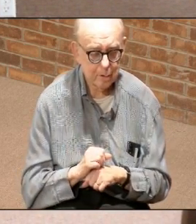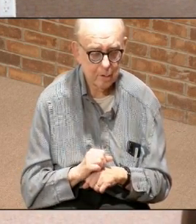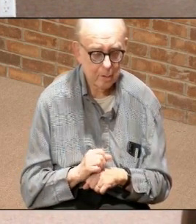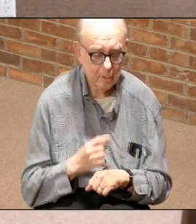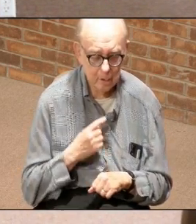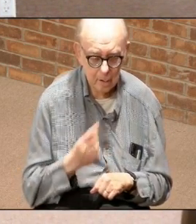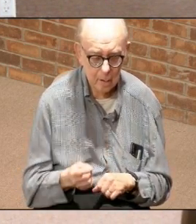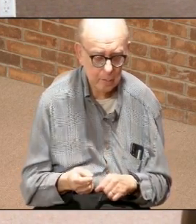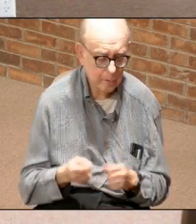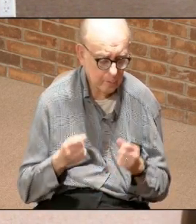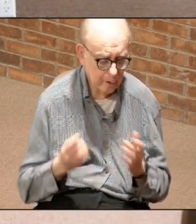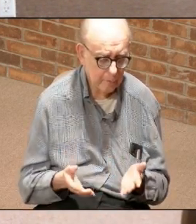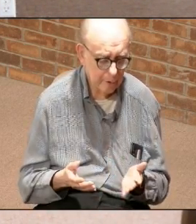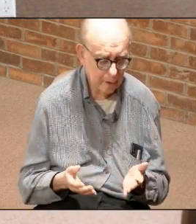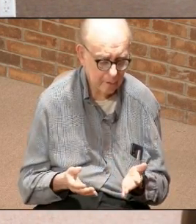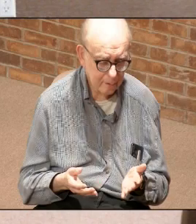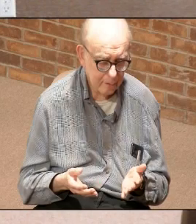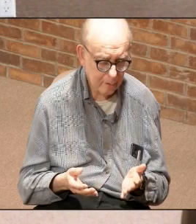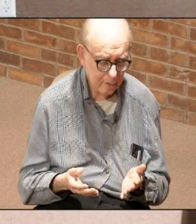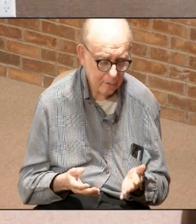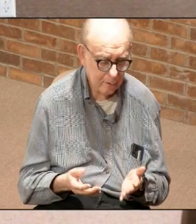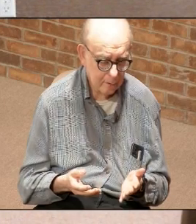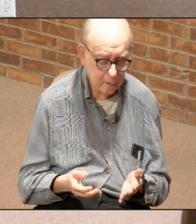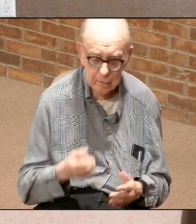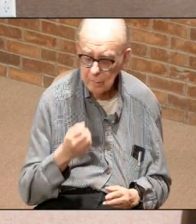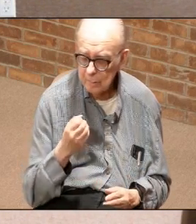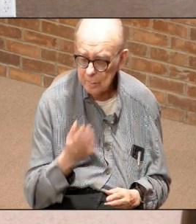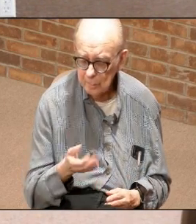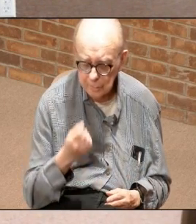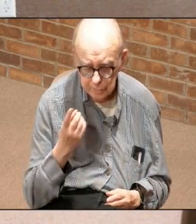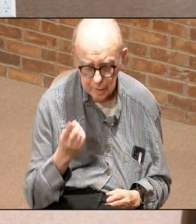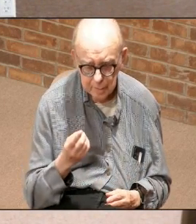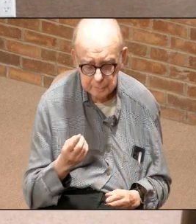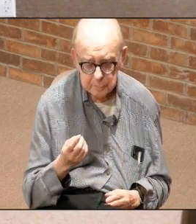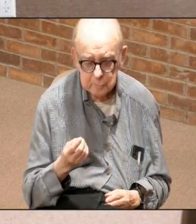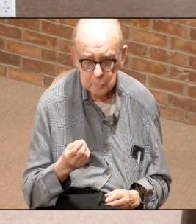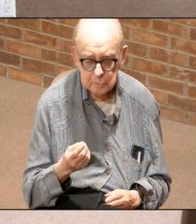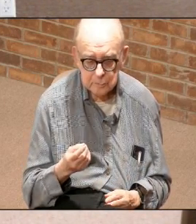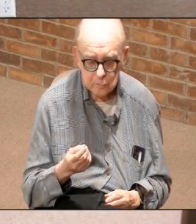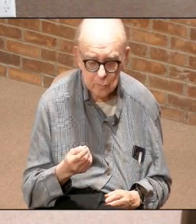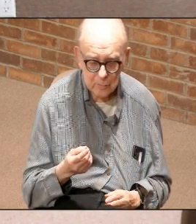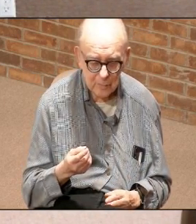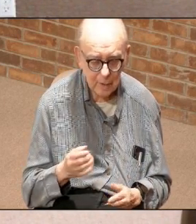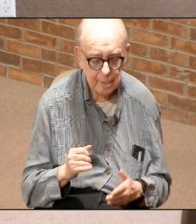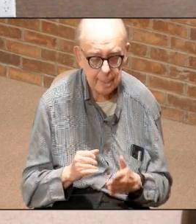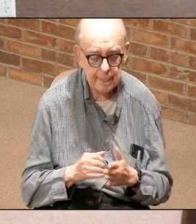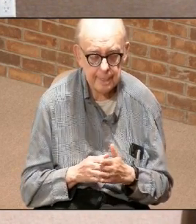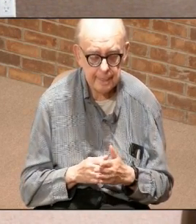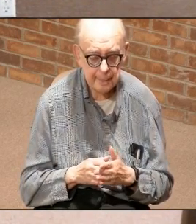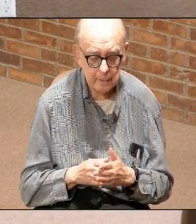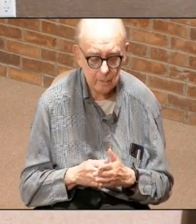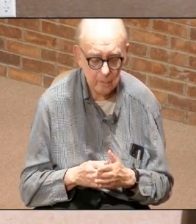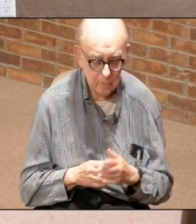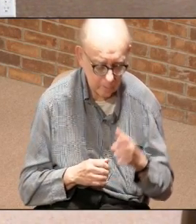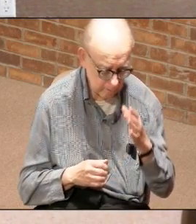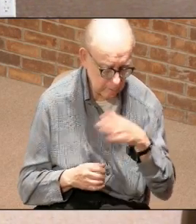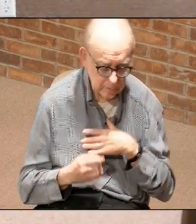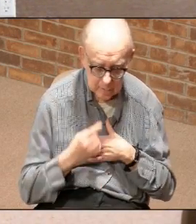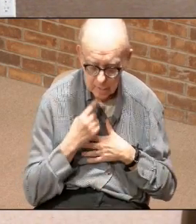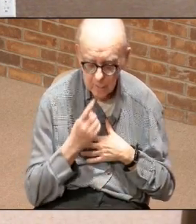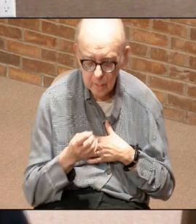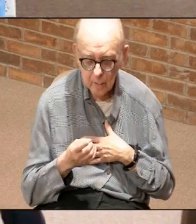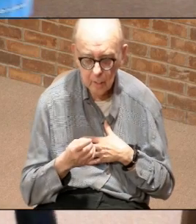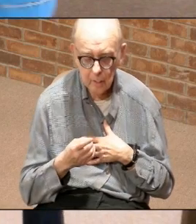And they're saying, hold on a minute. You don't understand. This guy was talking. He just